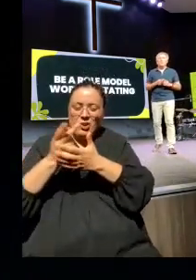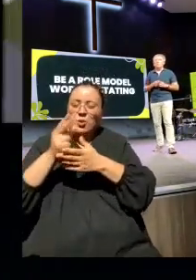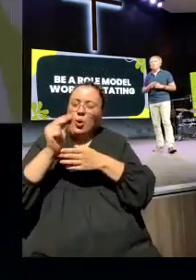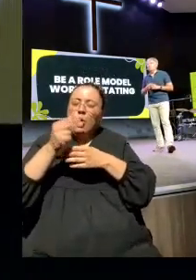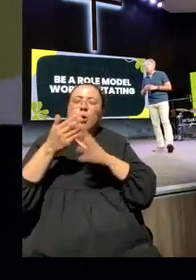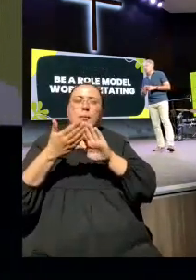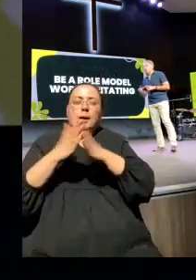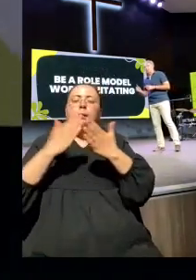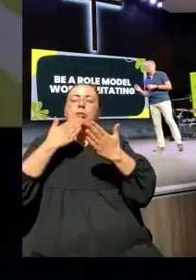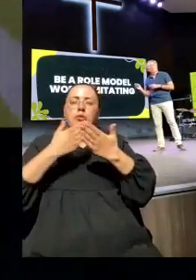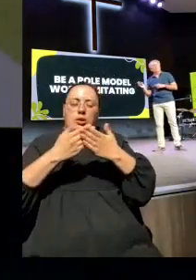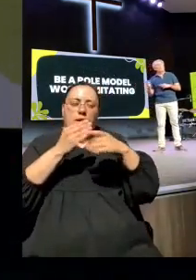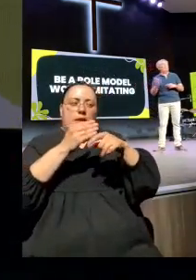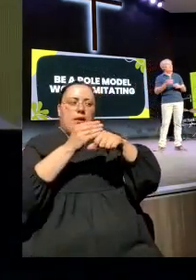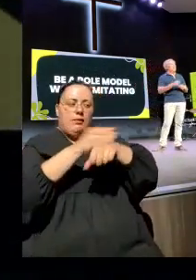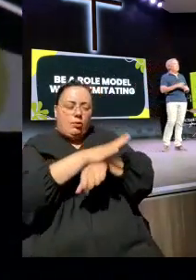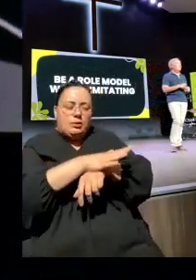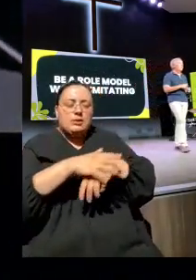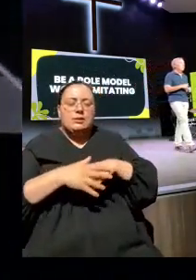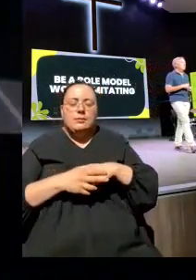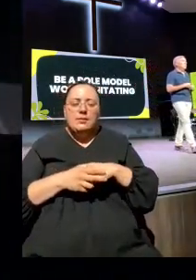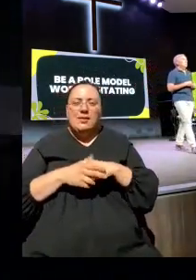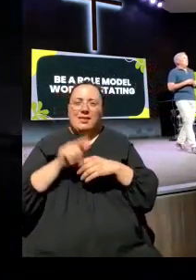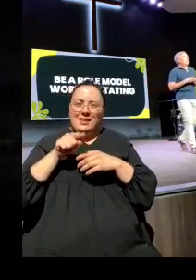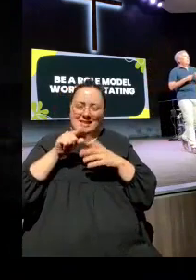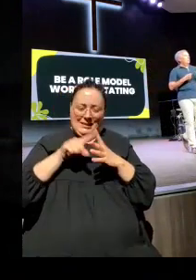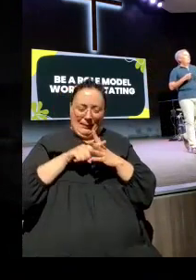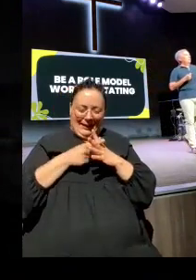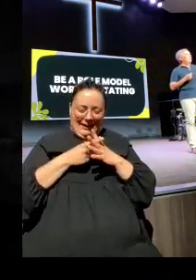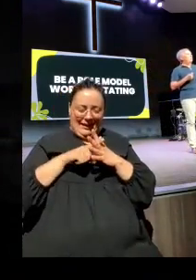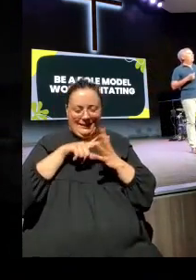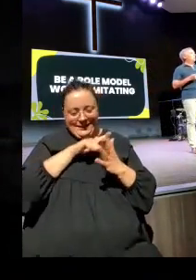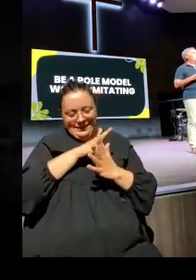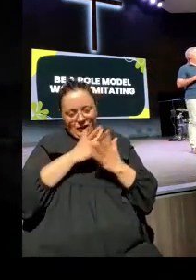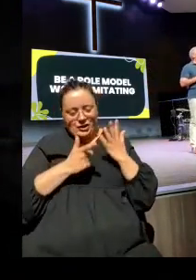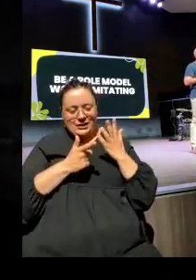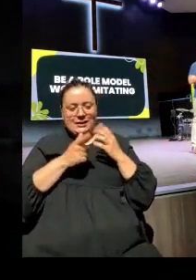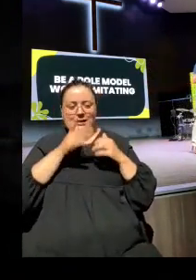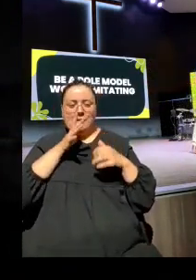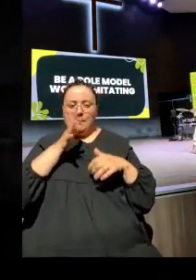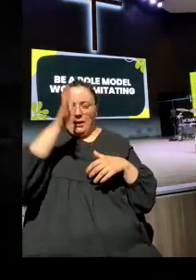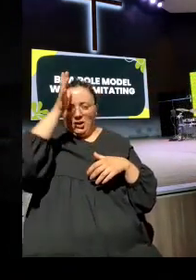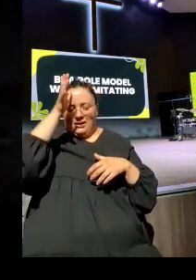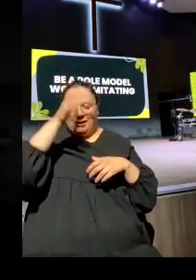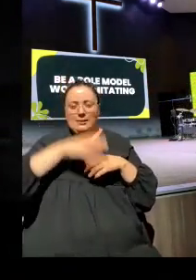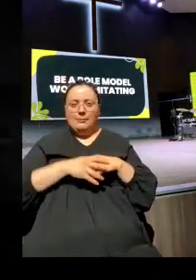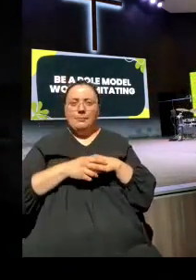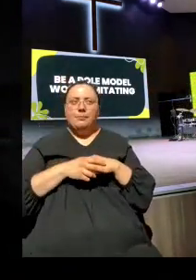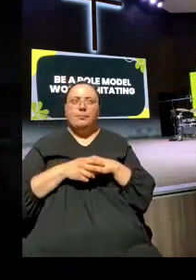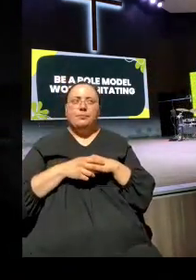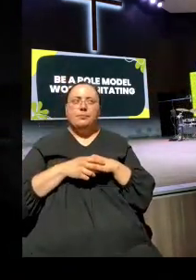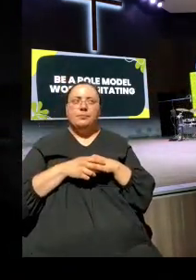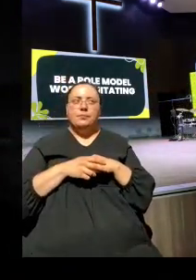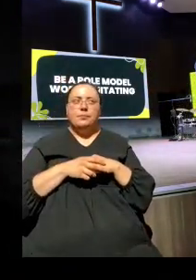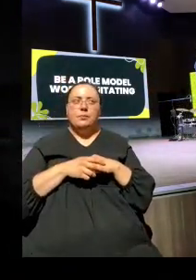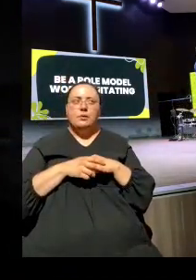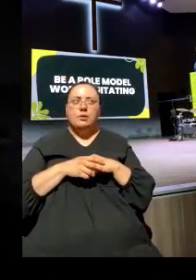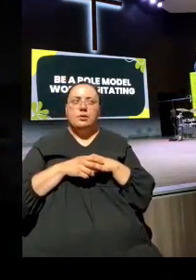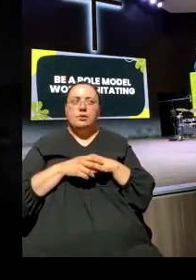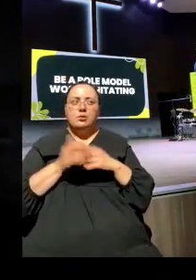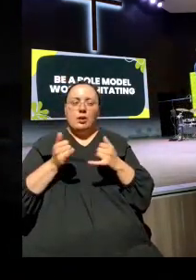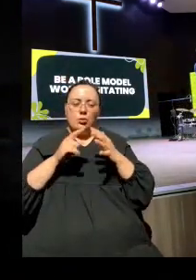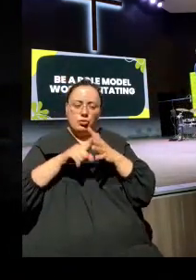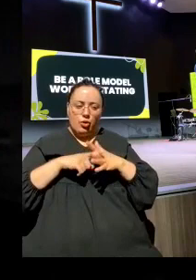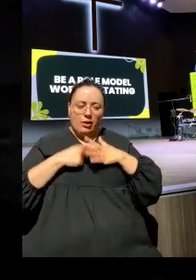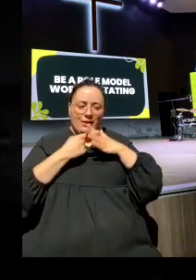This is just the start of a series on parenting. The first thing we just wanted to tell you is be a role model worth imitating.